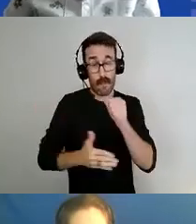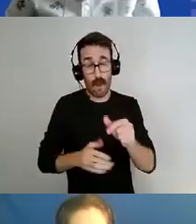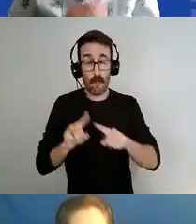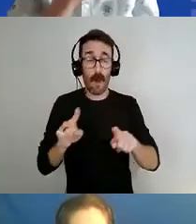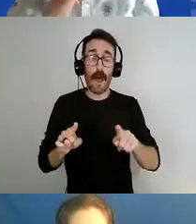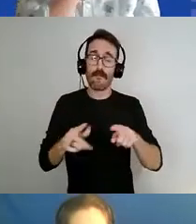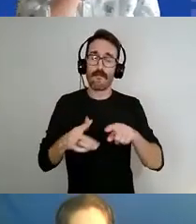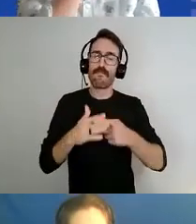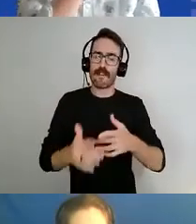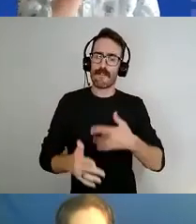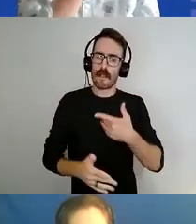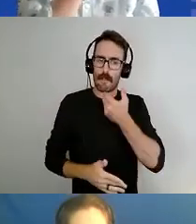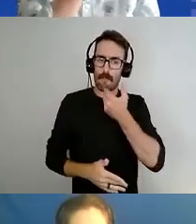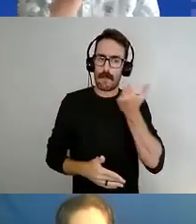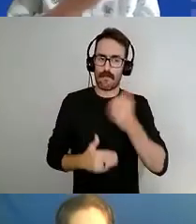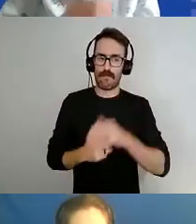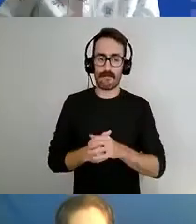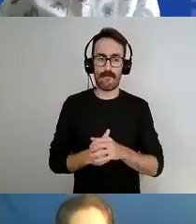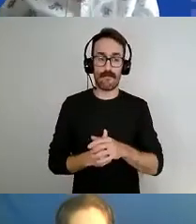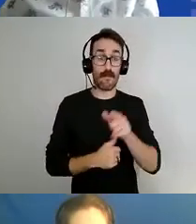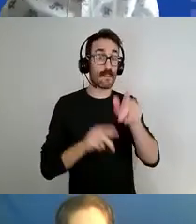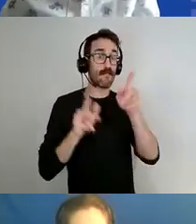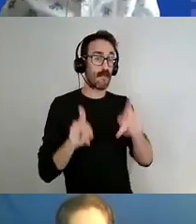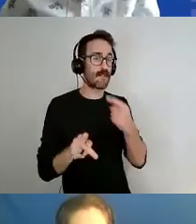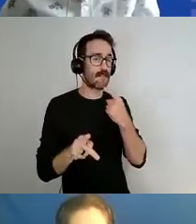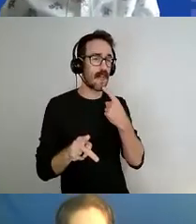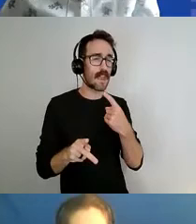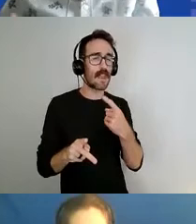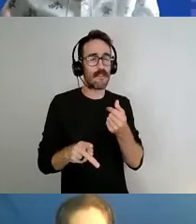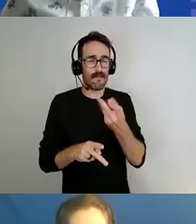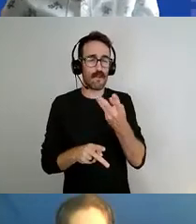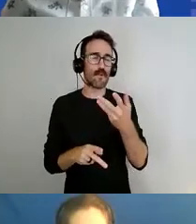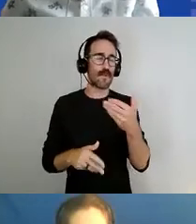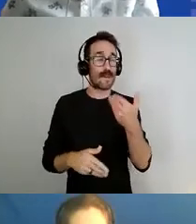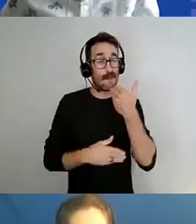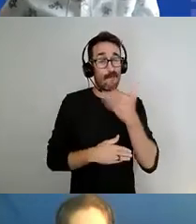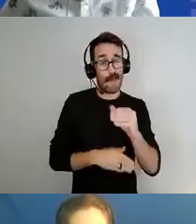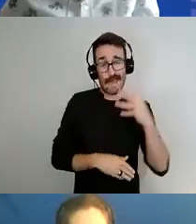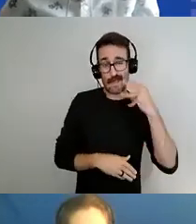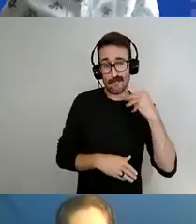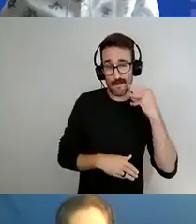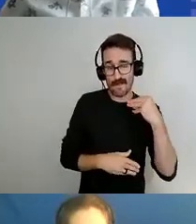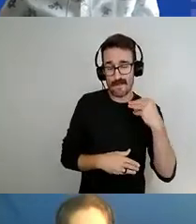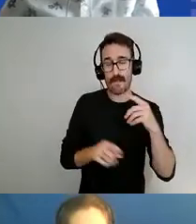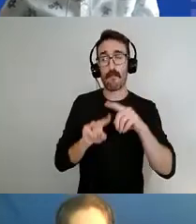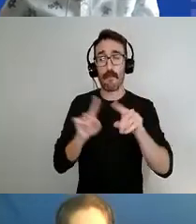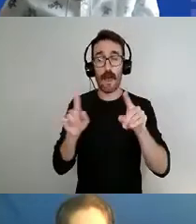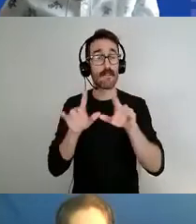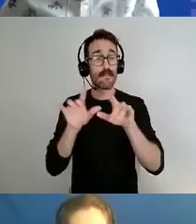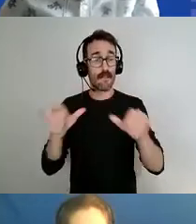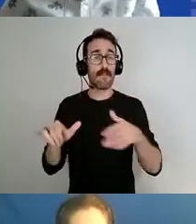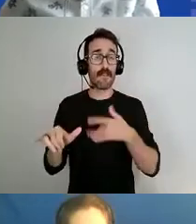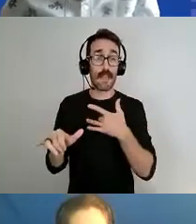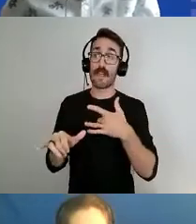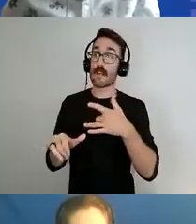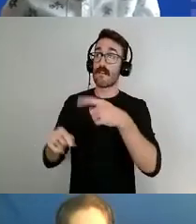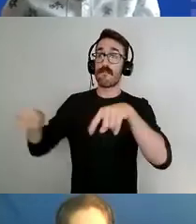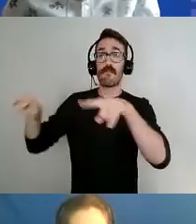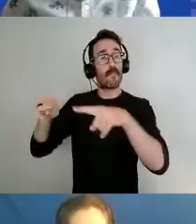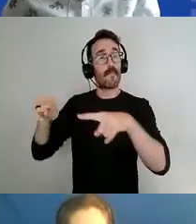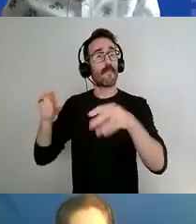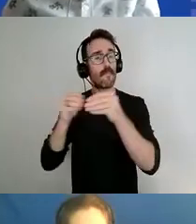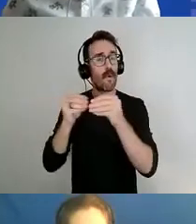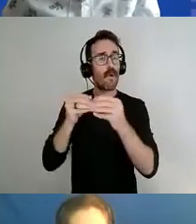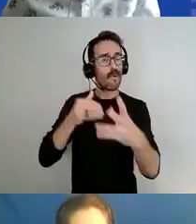this person, unfortunately, reporting some adverse experiences, but feeling like with the awareness of these equity